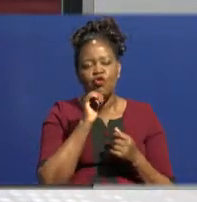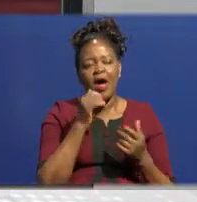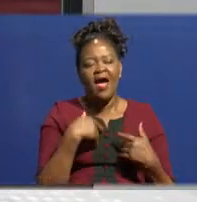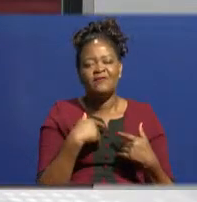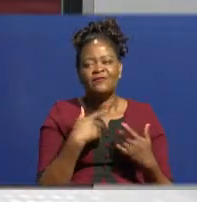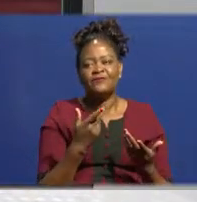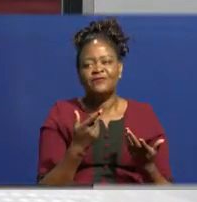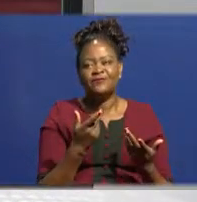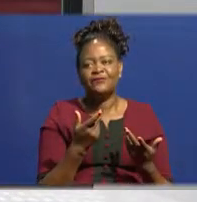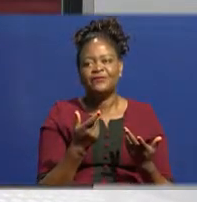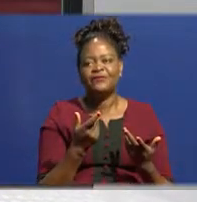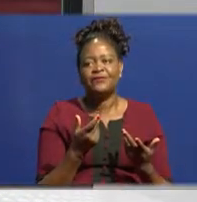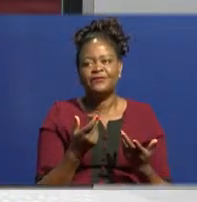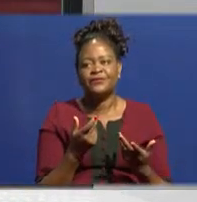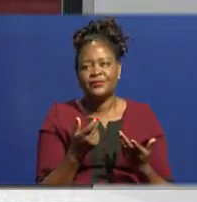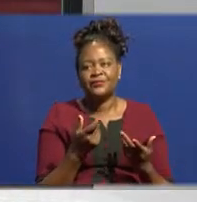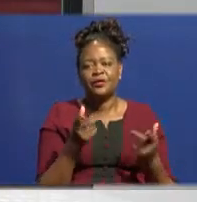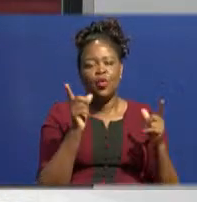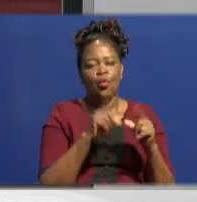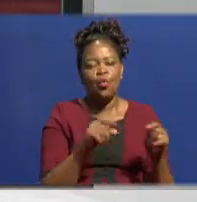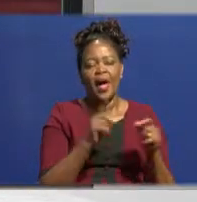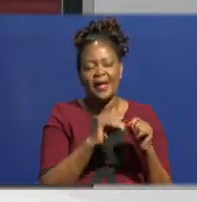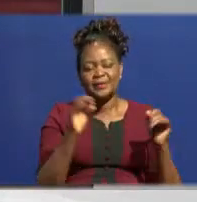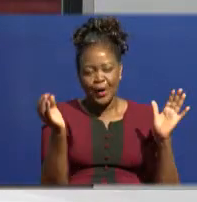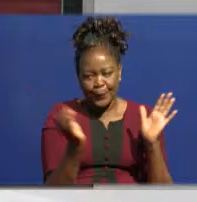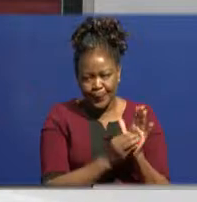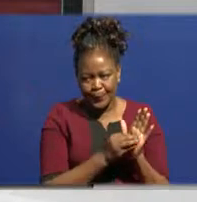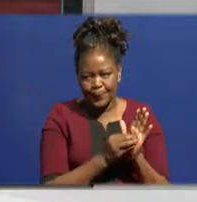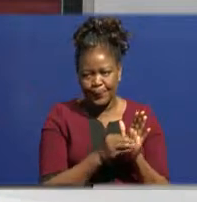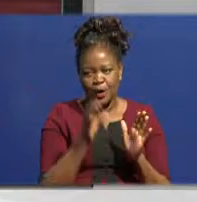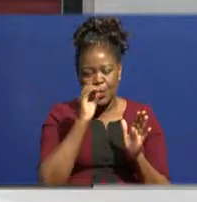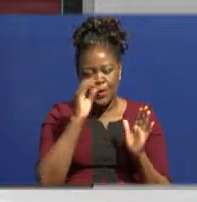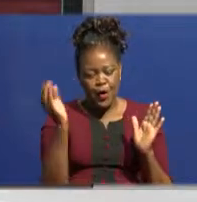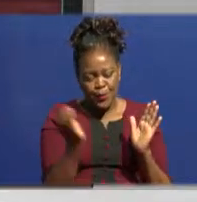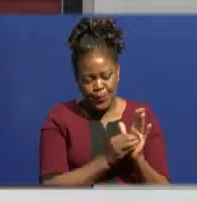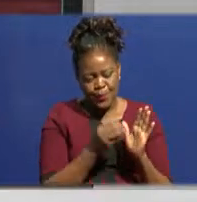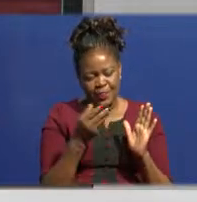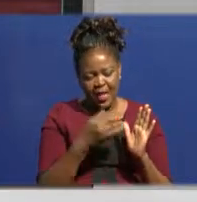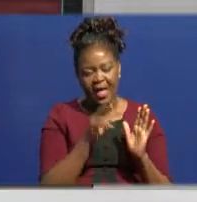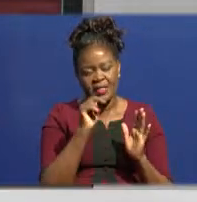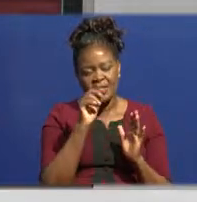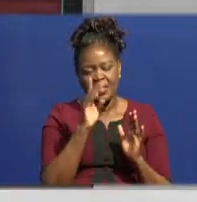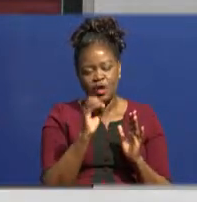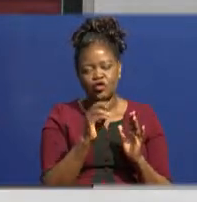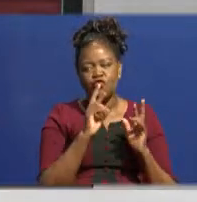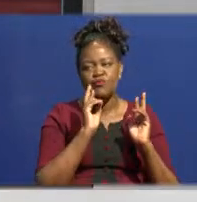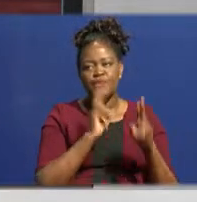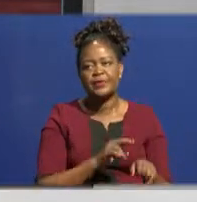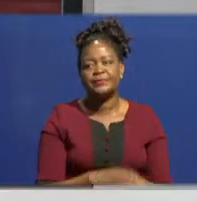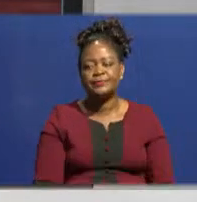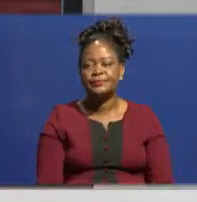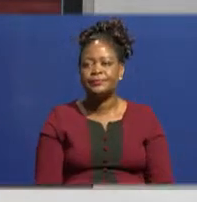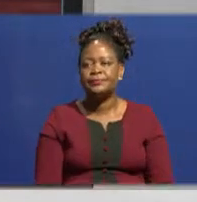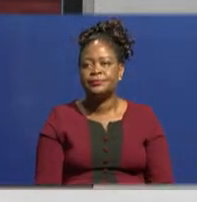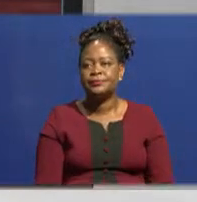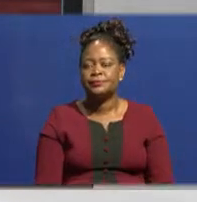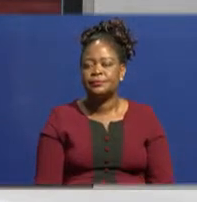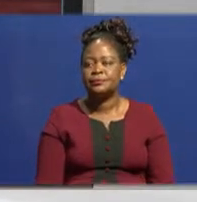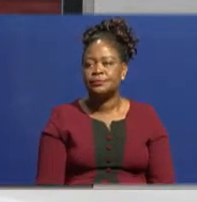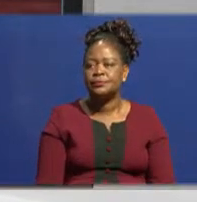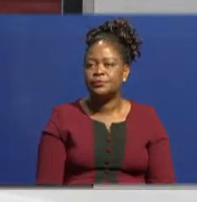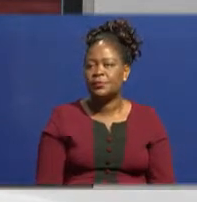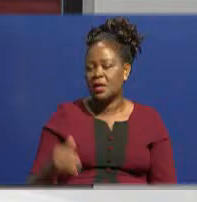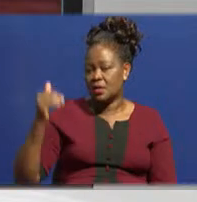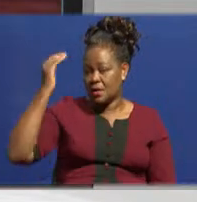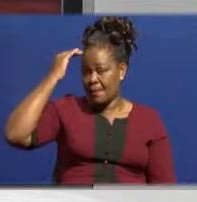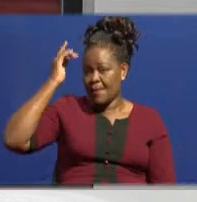had his or her words and views taken in the NADCO report. Remember, Baba,